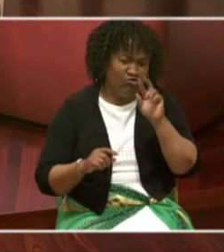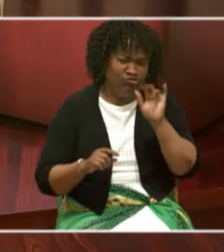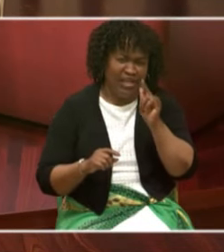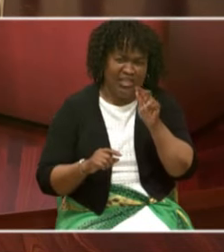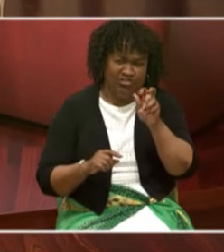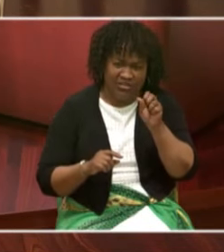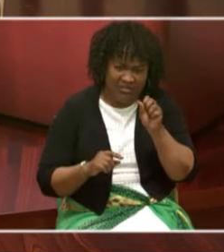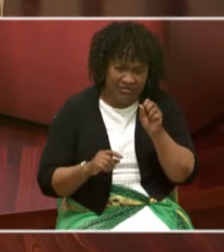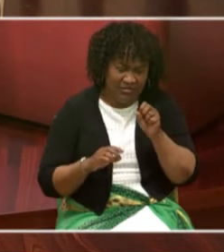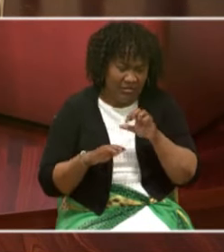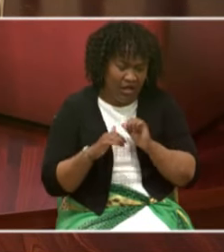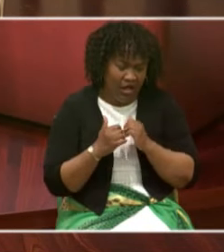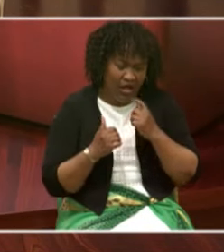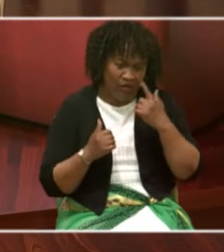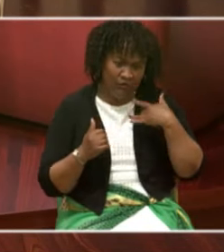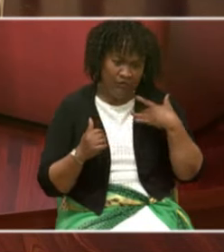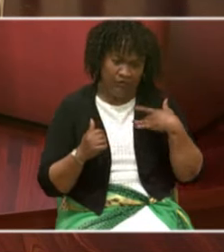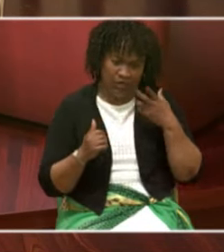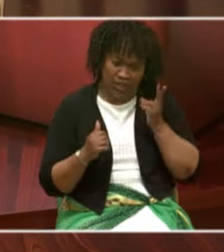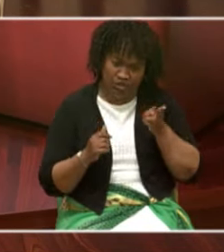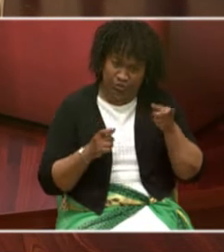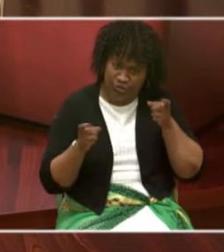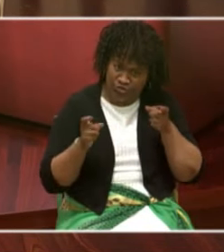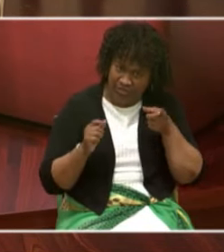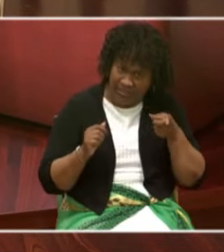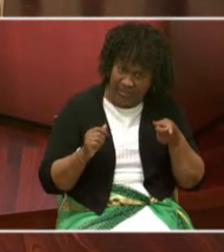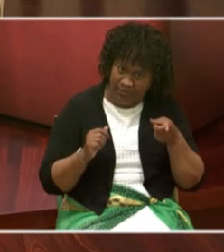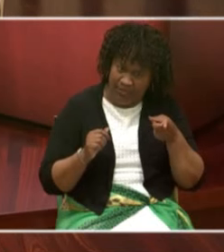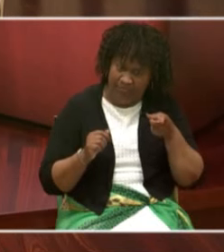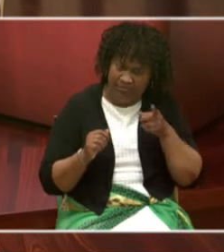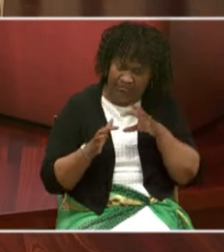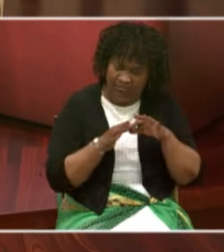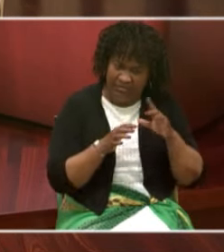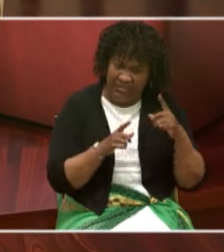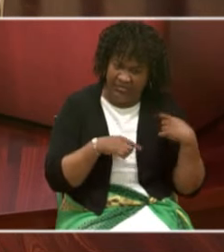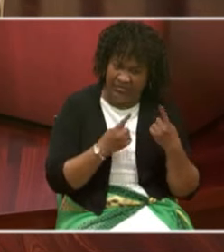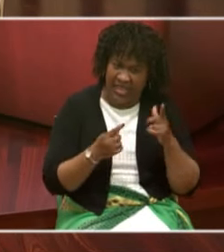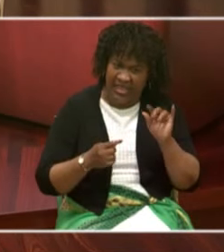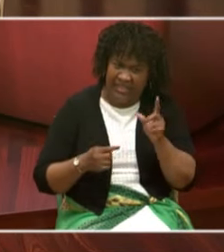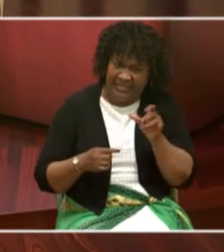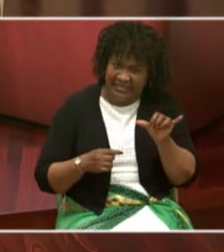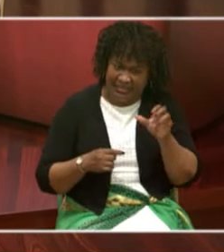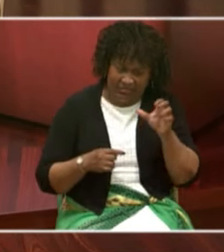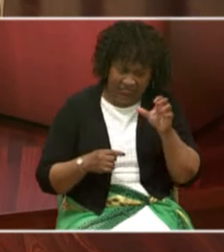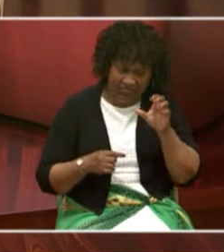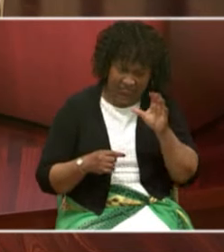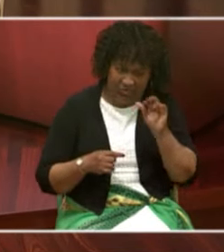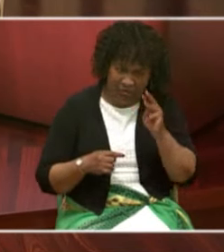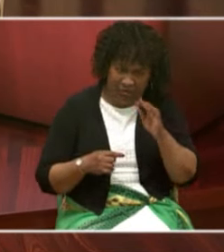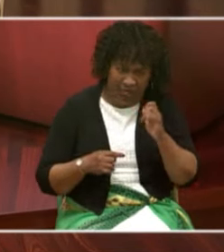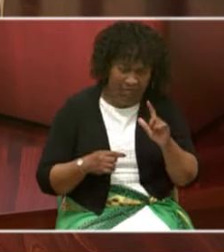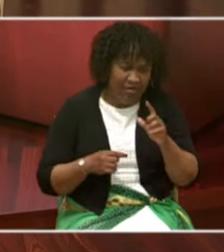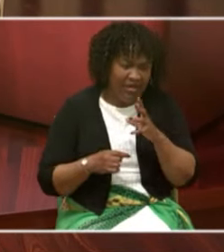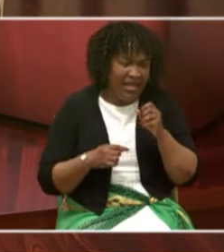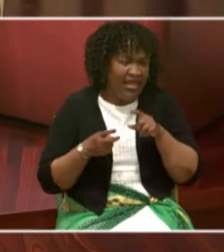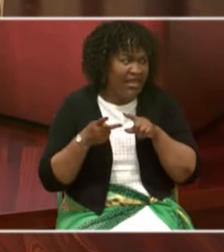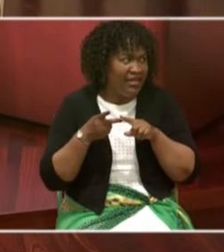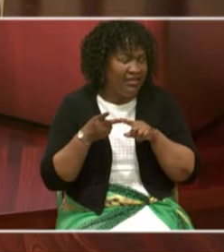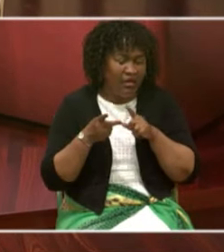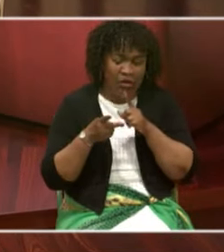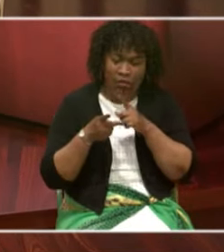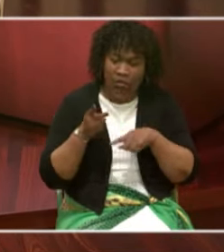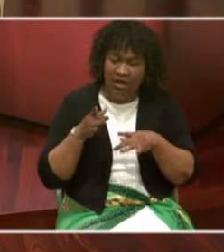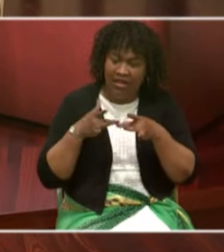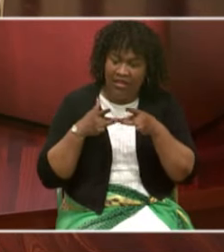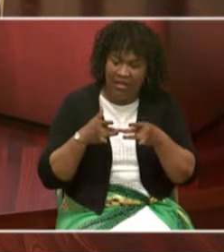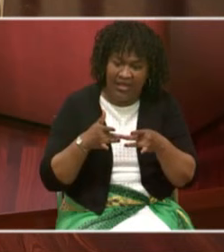without any problems, without any hang-ups. And so something happened. Is it the